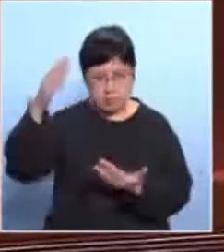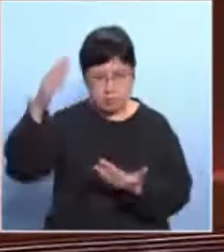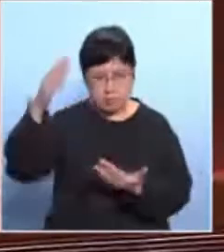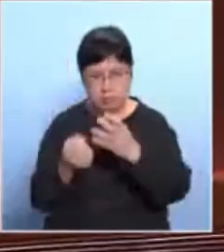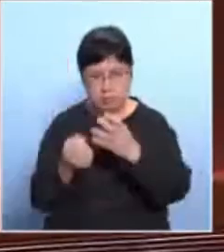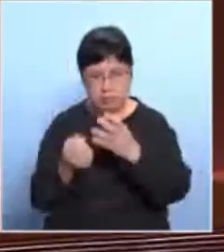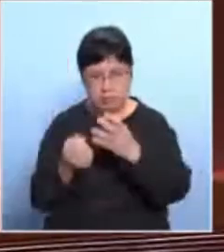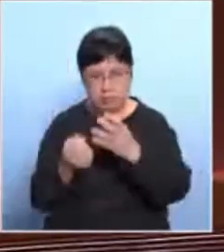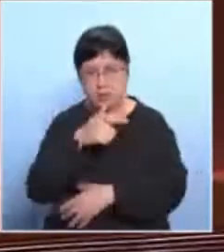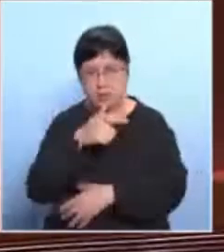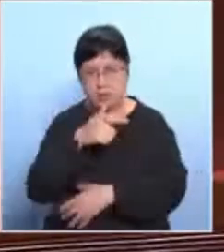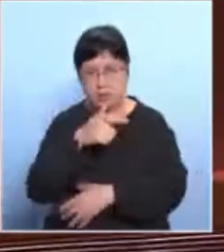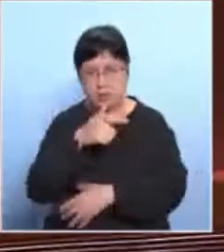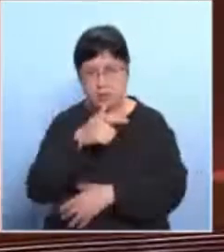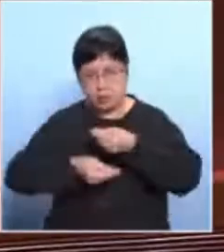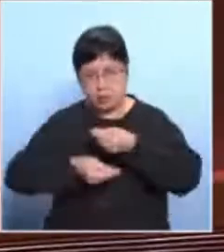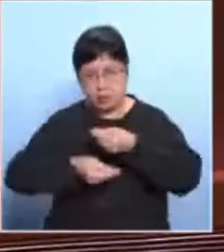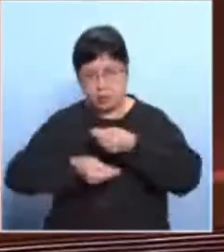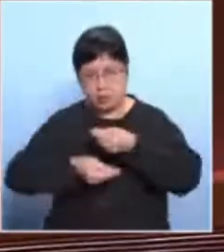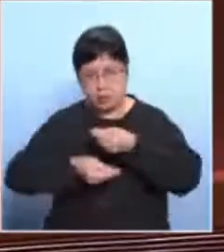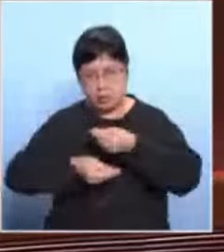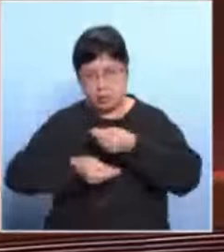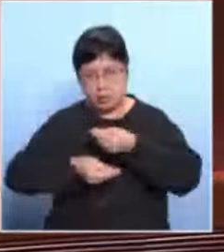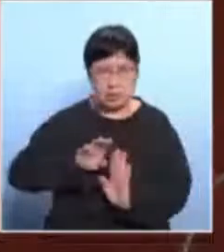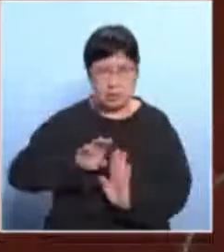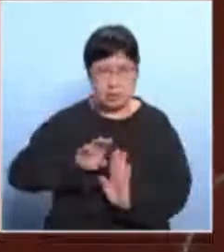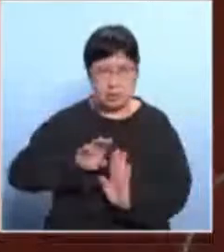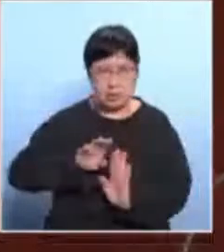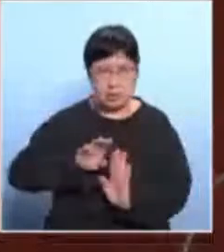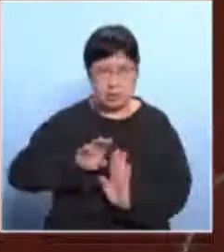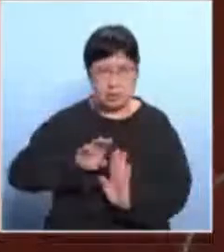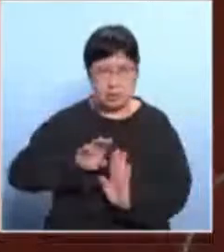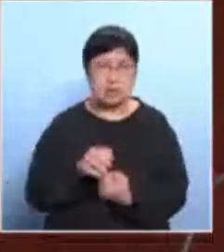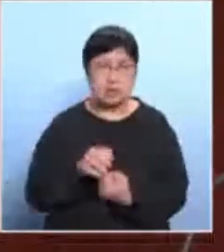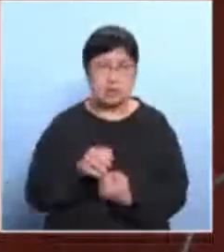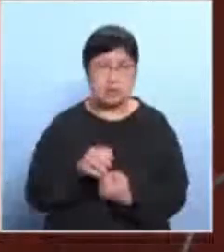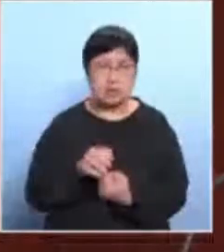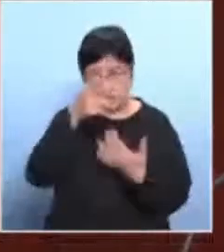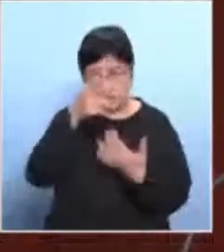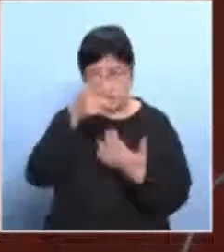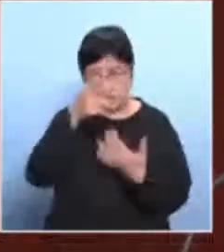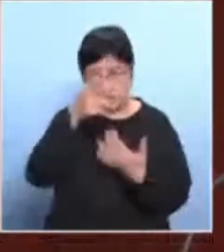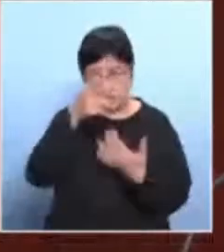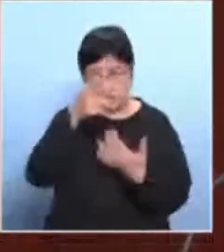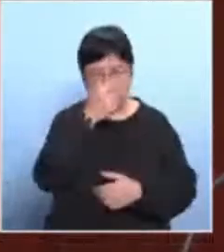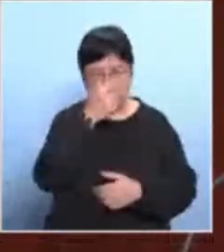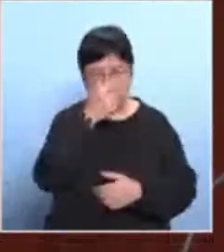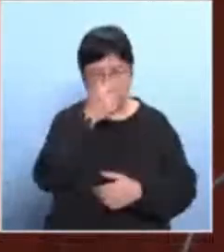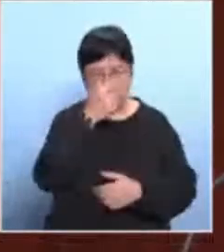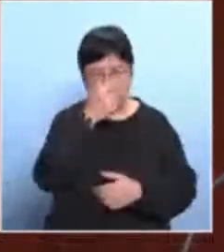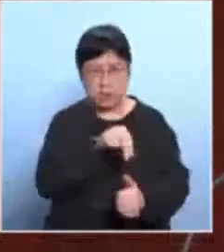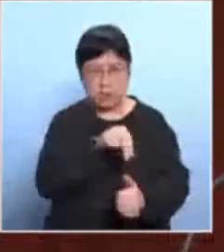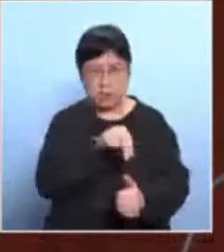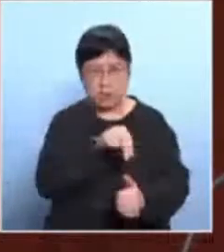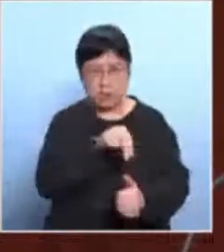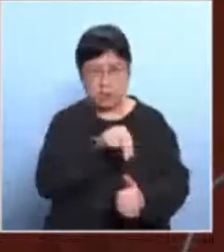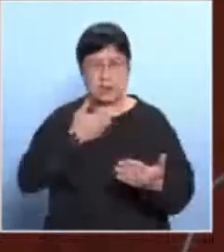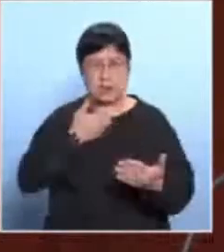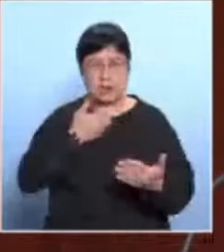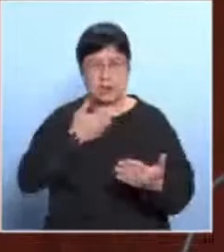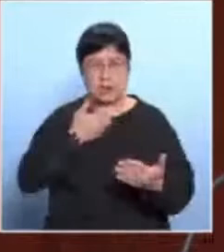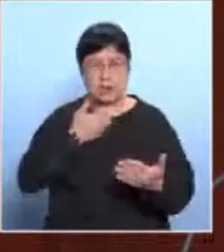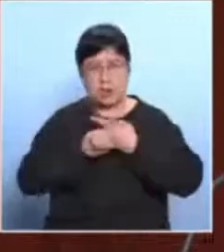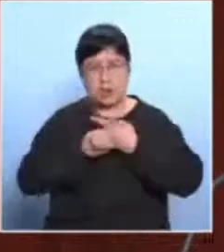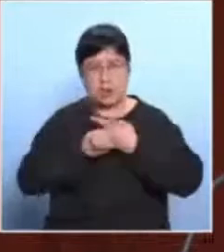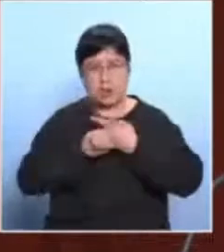The government will enhance the local capacity in surveillance, early warning, and prevention and control,